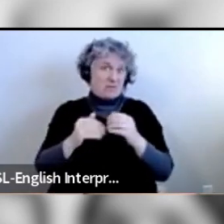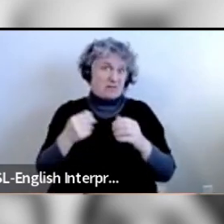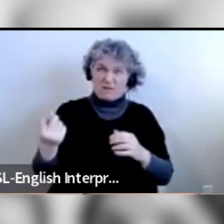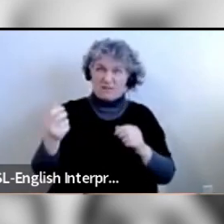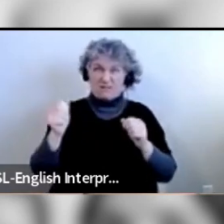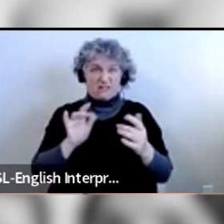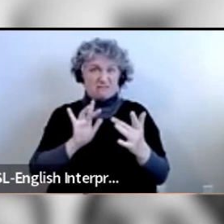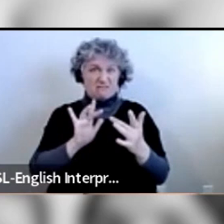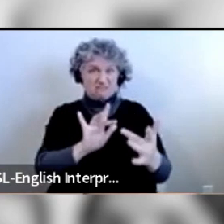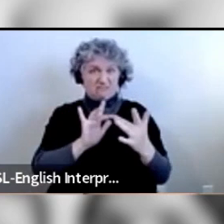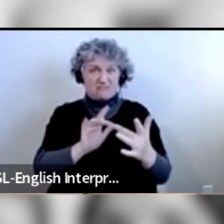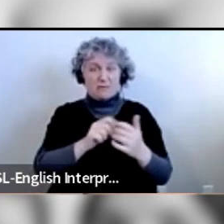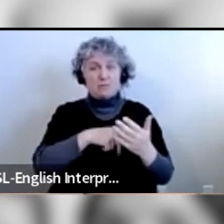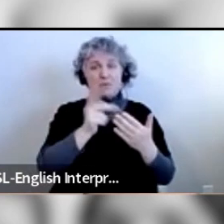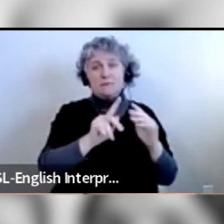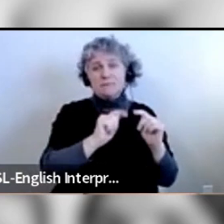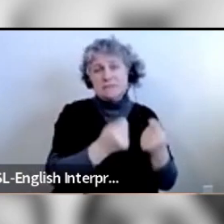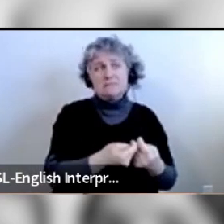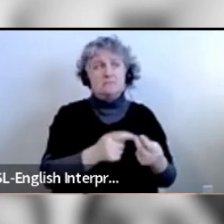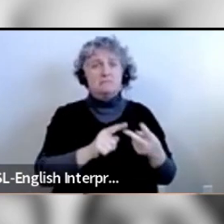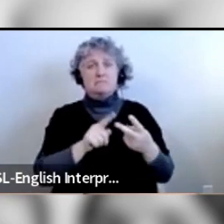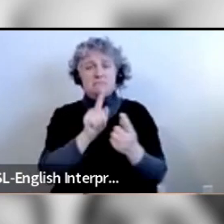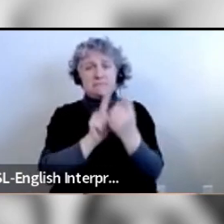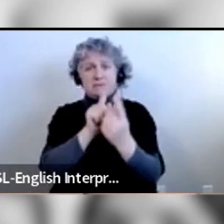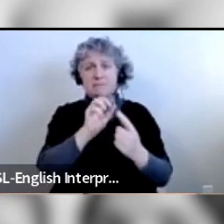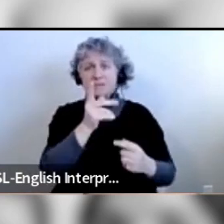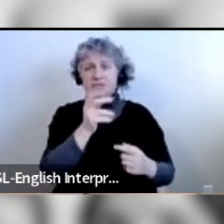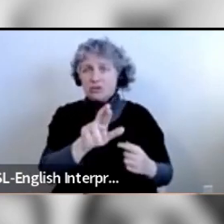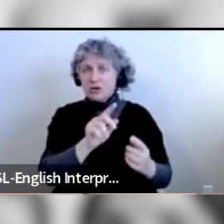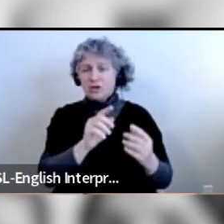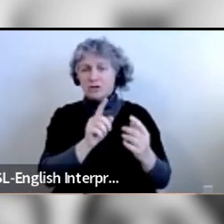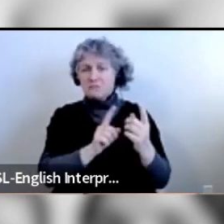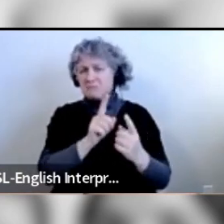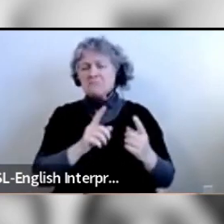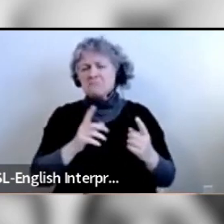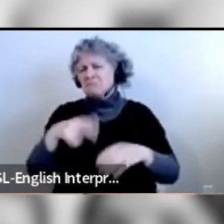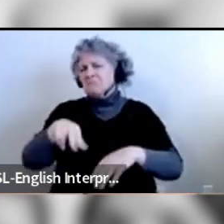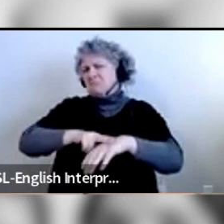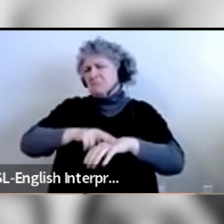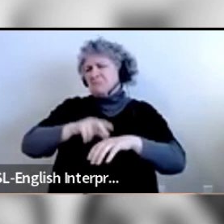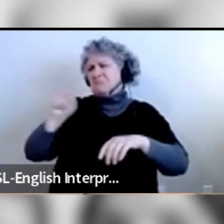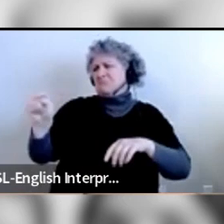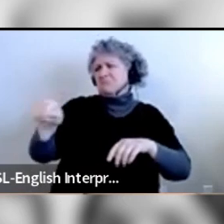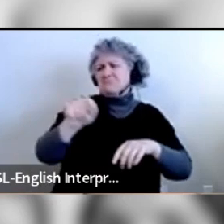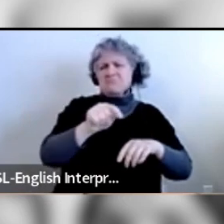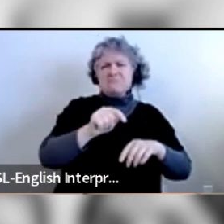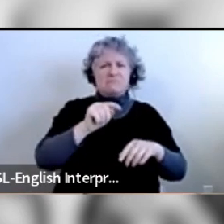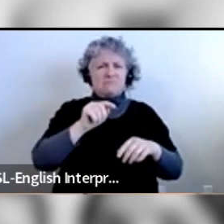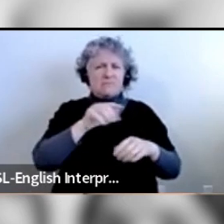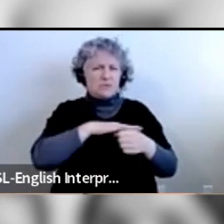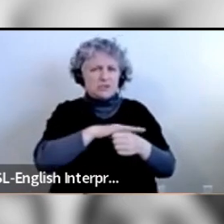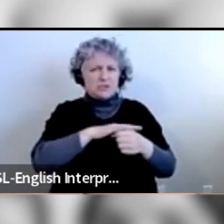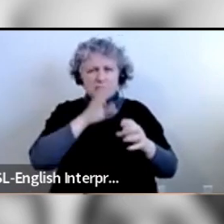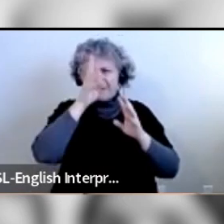mentor and connect with the program team. That's pretty typical of other regional innovation center programming as well, just because different